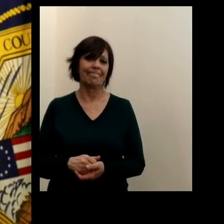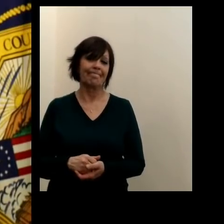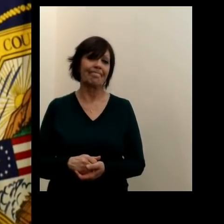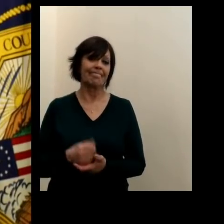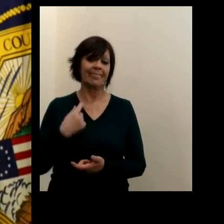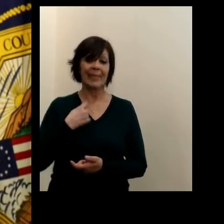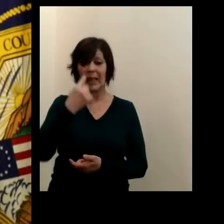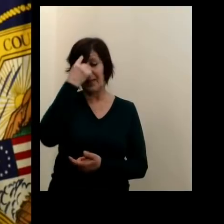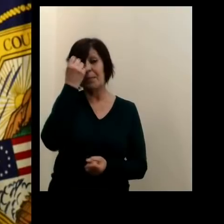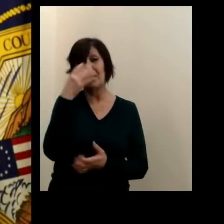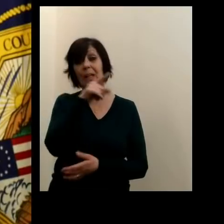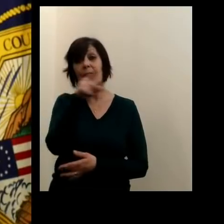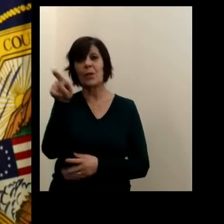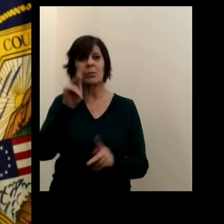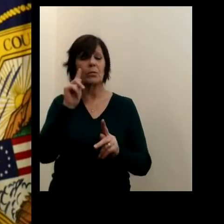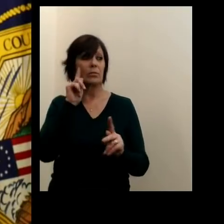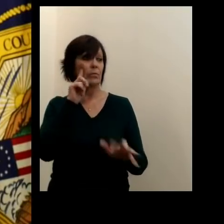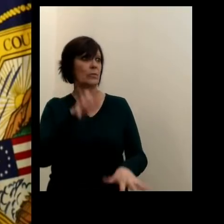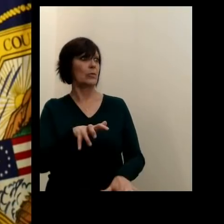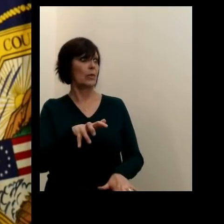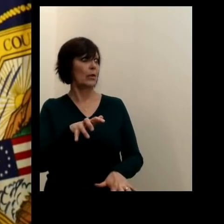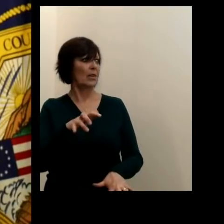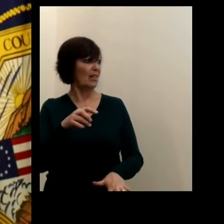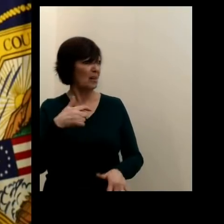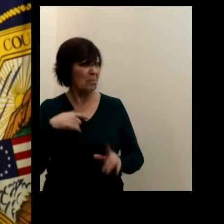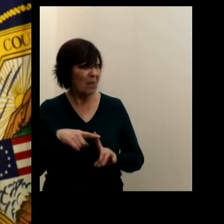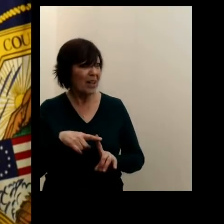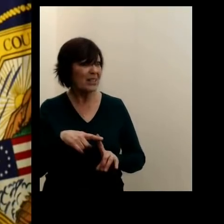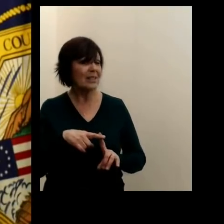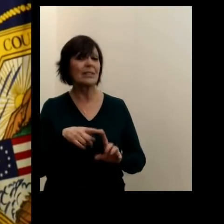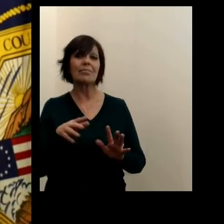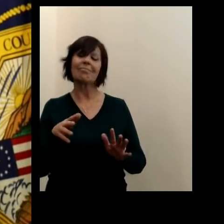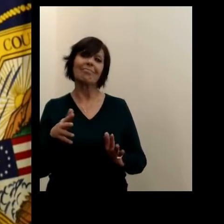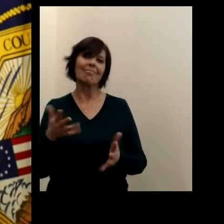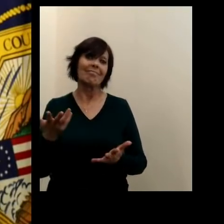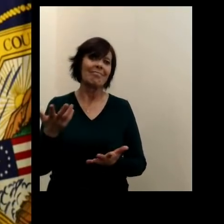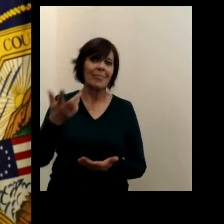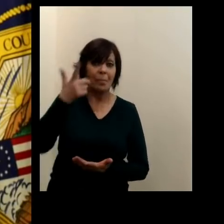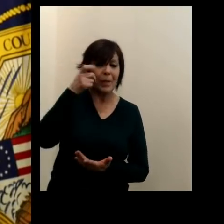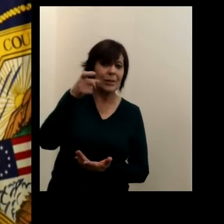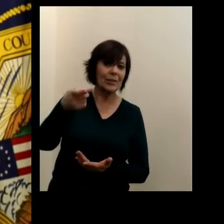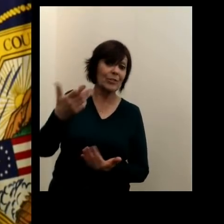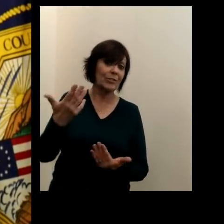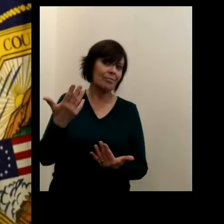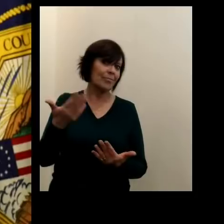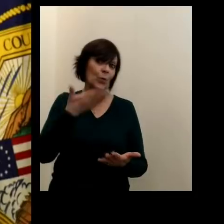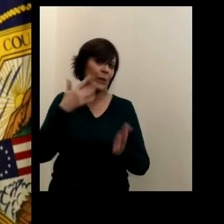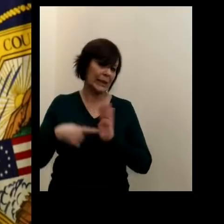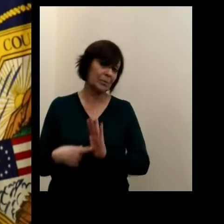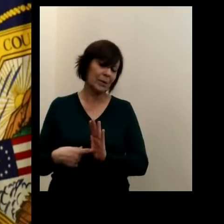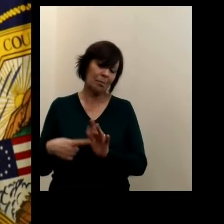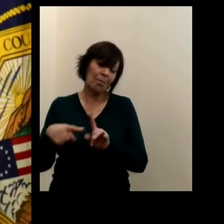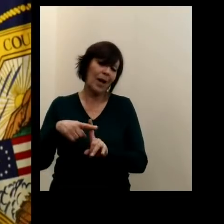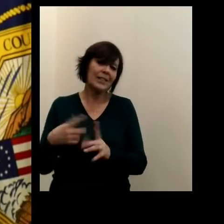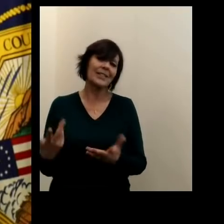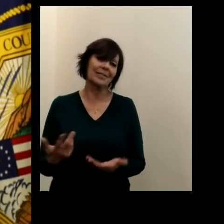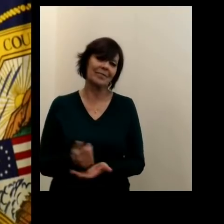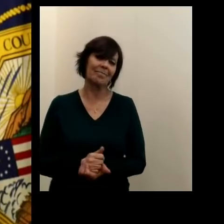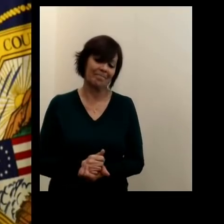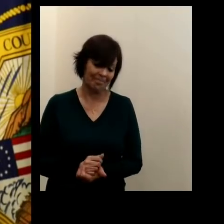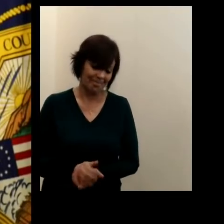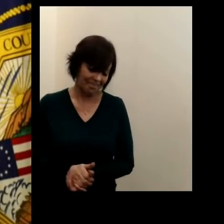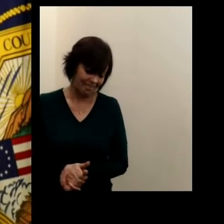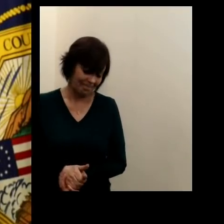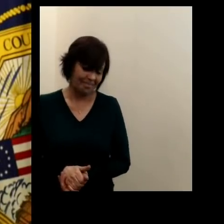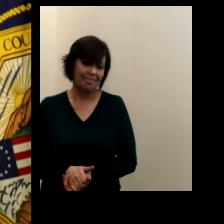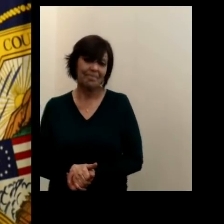I think a lot of those people were surprised, is what I've heard, that how could I be positive? Well, you were positive because you're asymptomatic. That doesn't mean just because